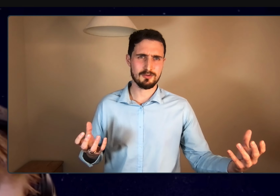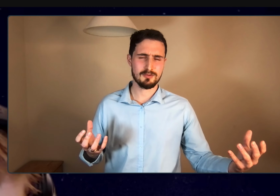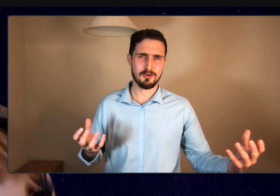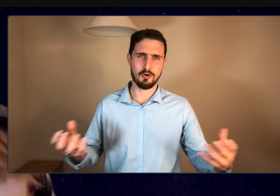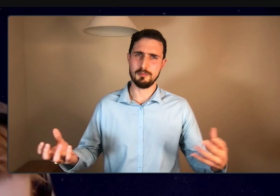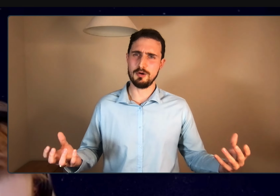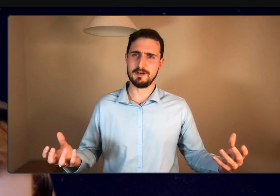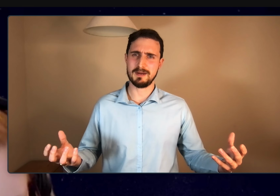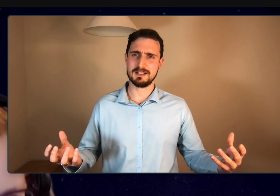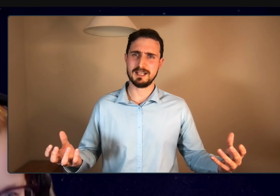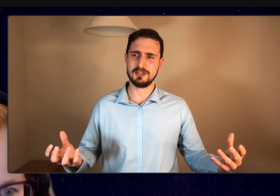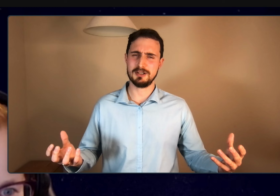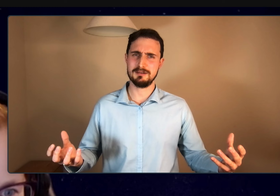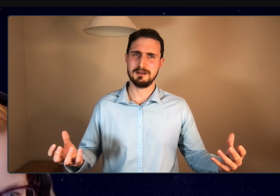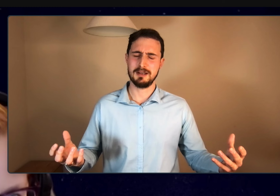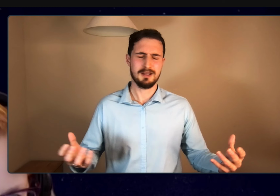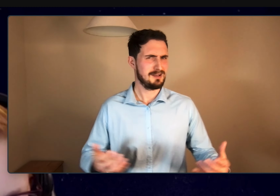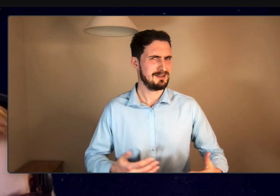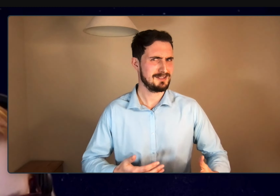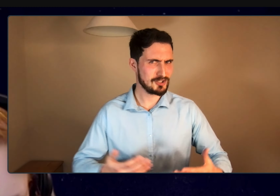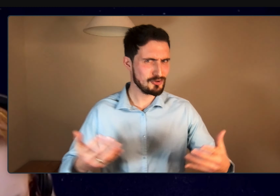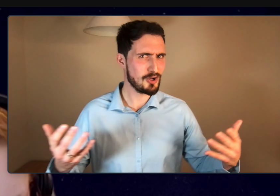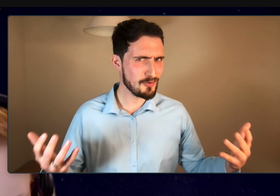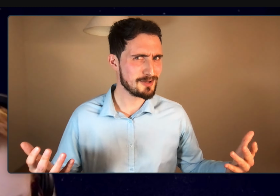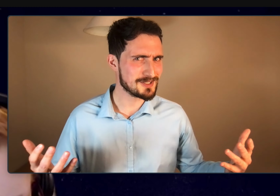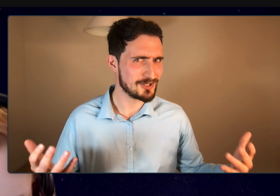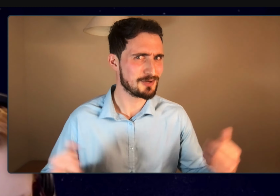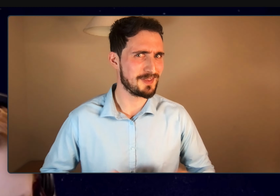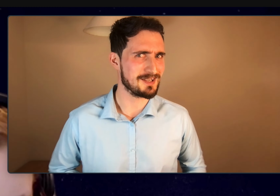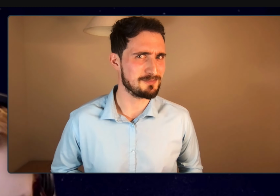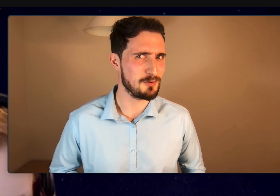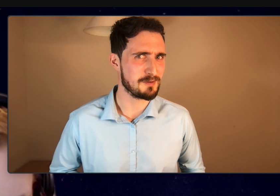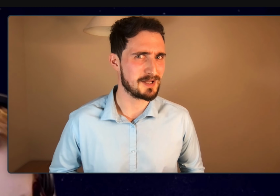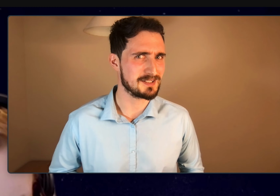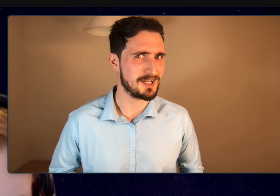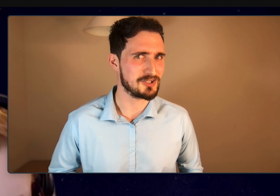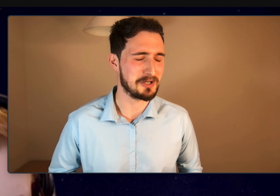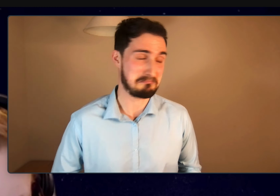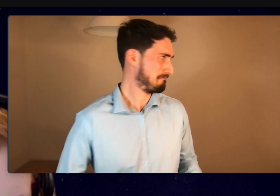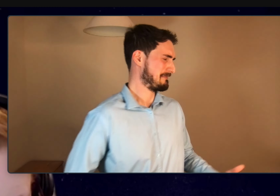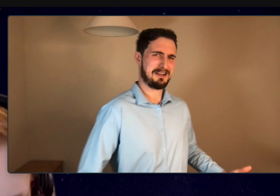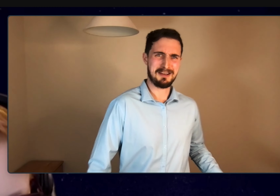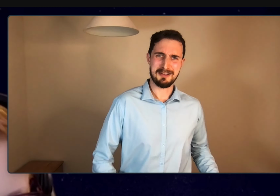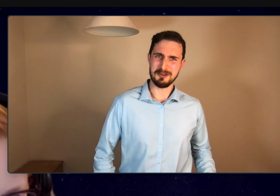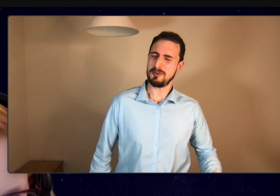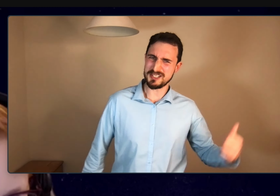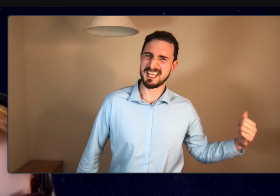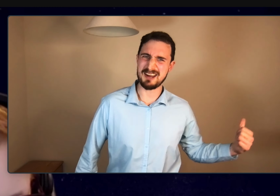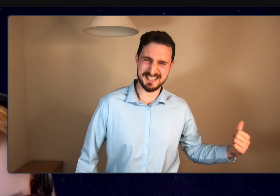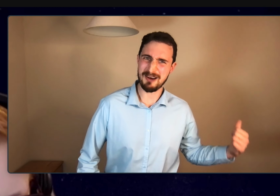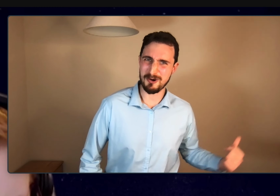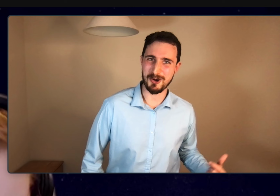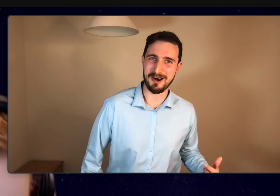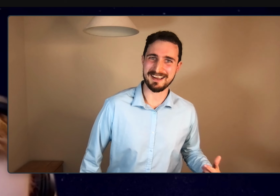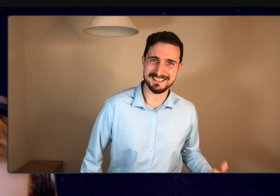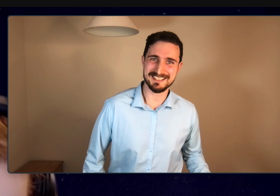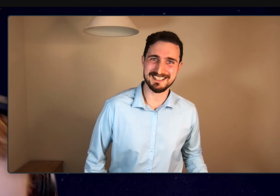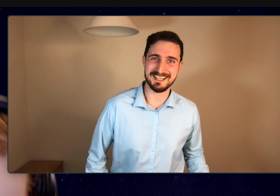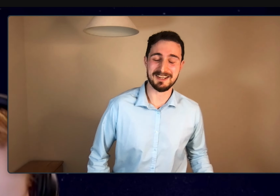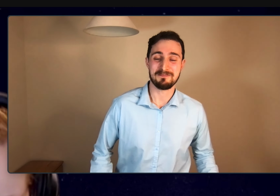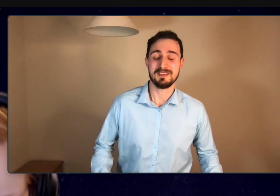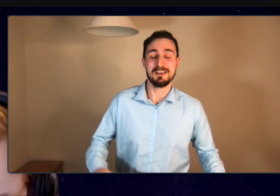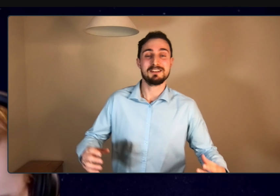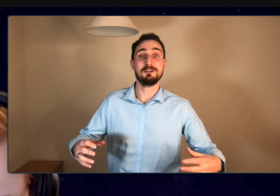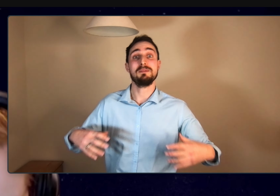still or moving meditation? Did you know there was such a thing as moving meditation? The Buddha kept that one quiet,